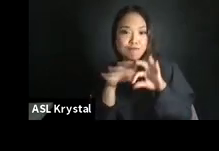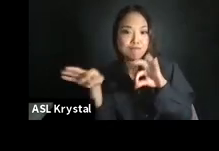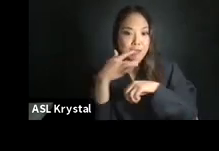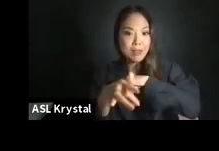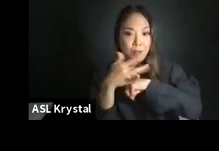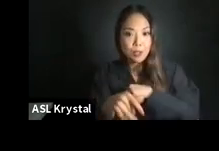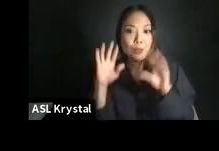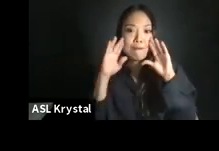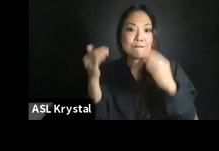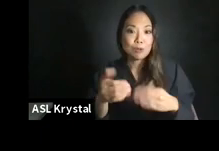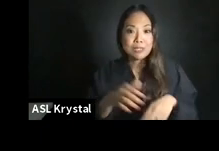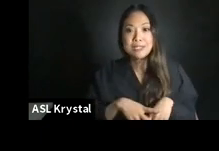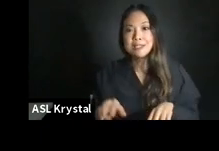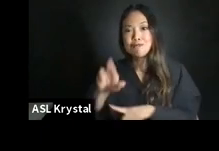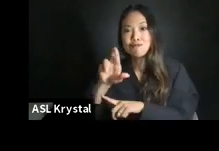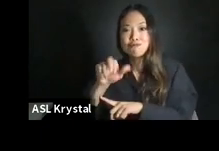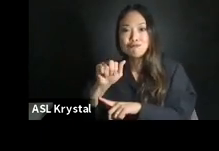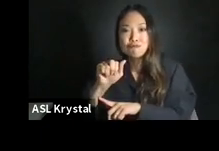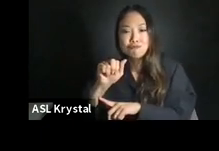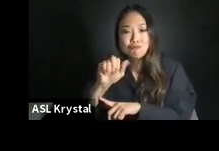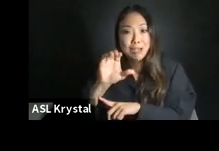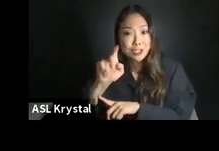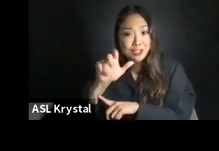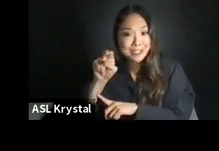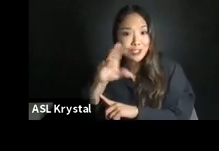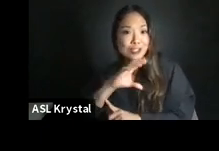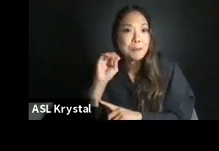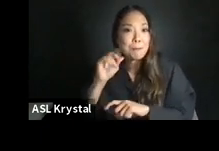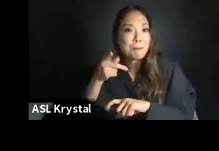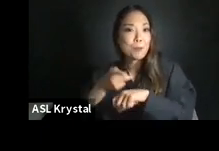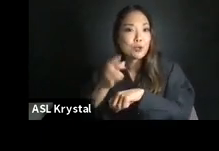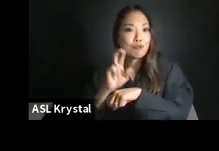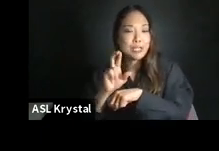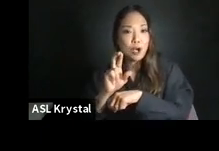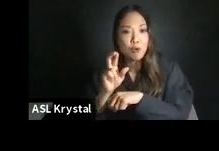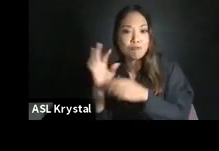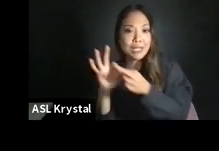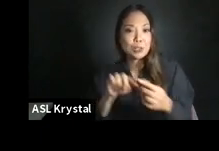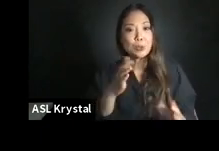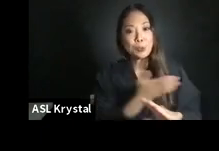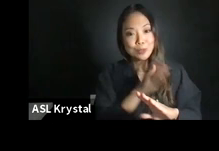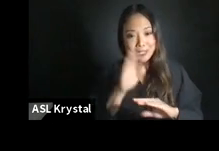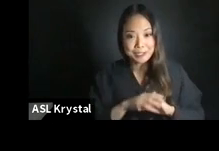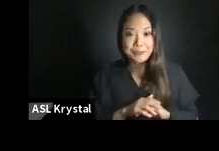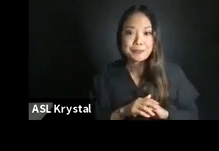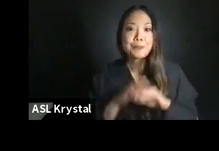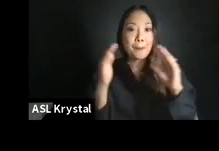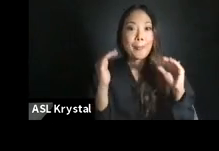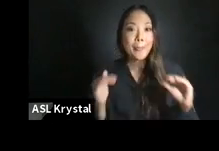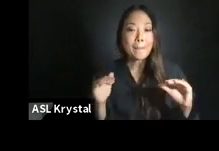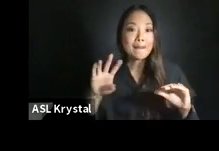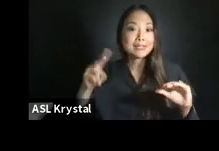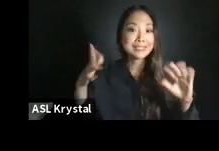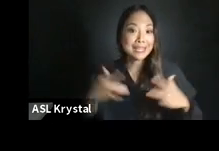puerto rico through music the second event women in salsa will also be moderated by jose